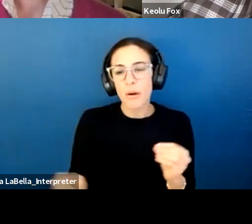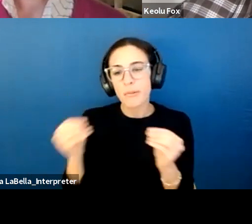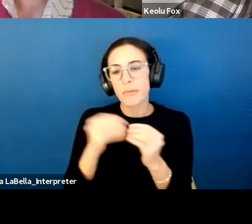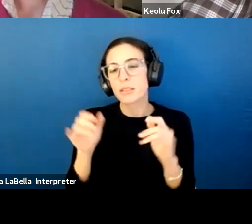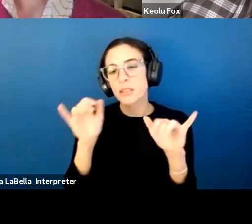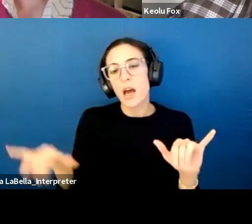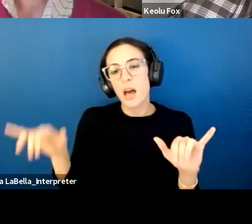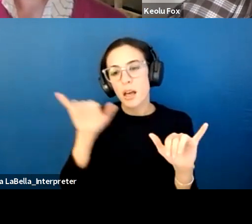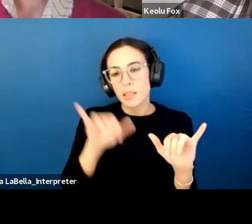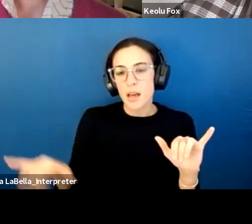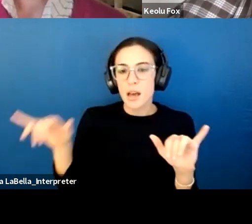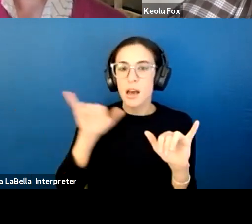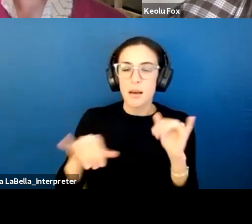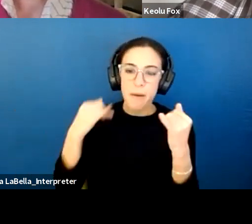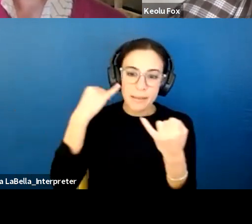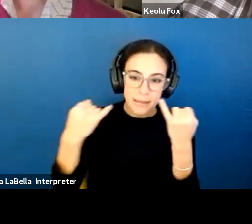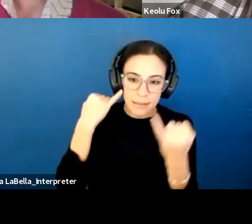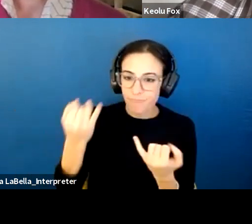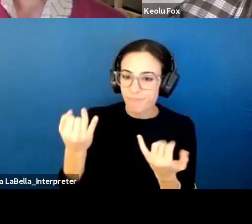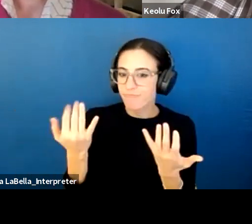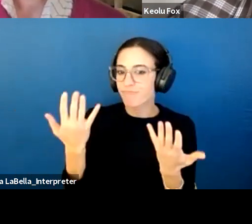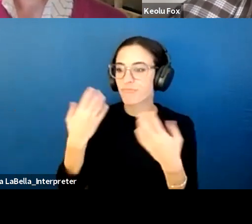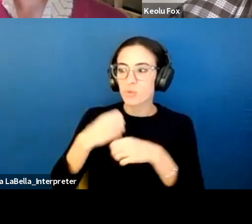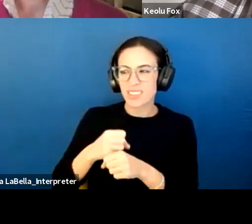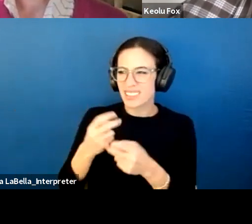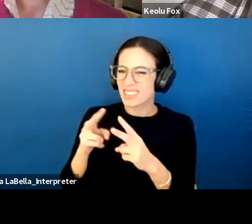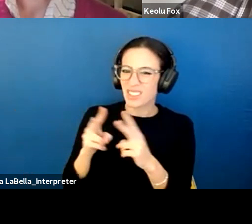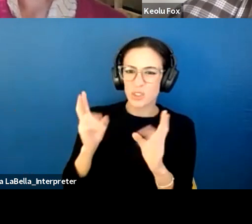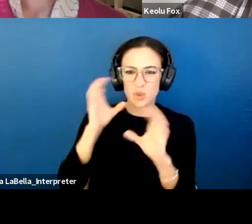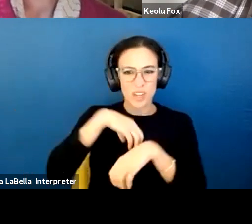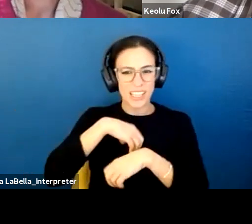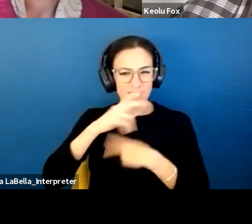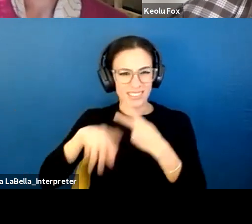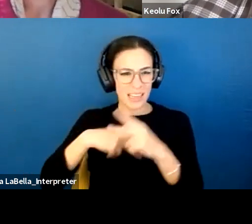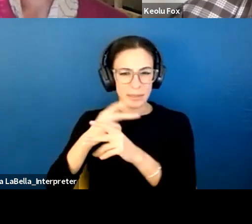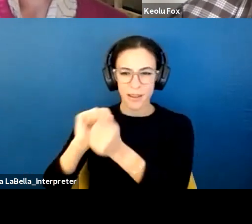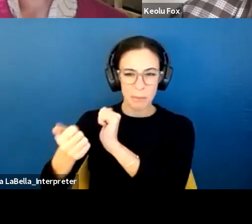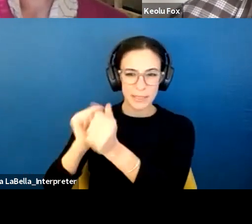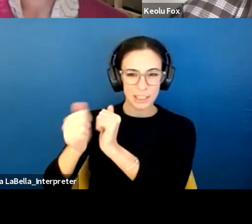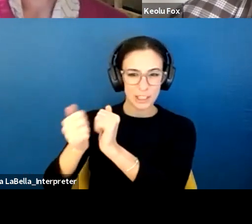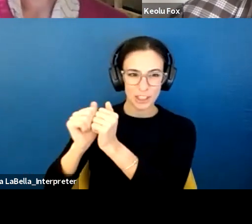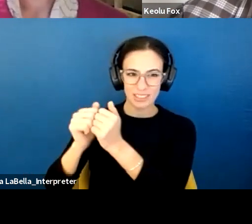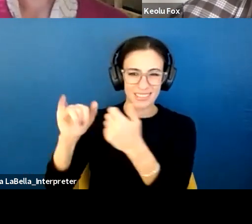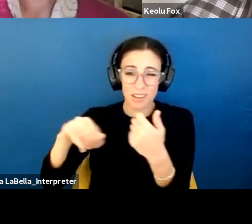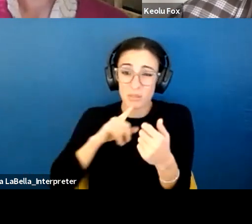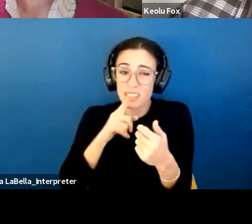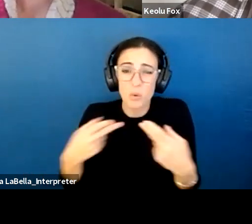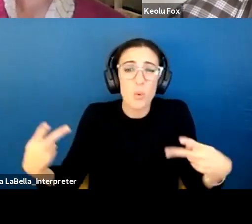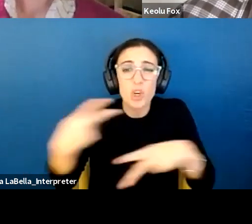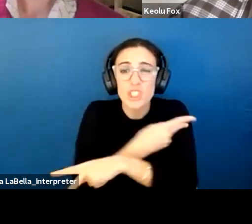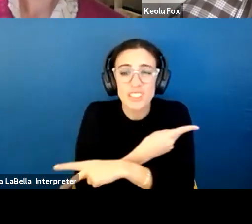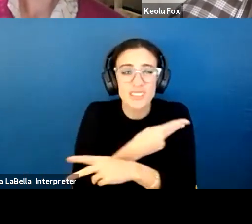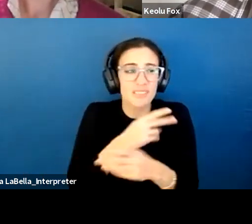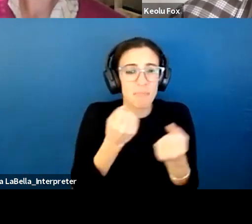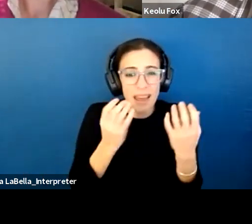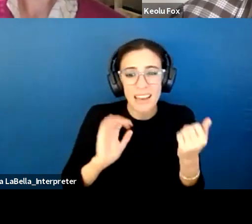ideas and creating these very strange forms of competition that exist that exacerbate a lot of problems.